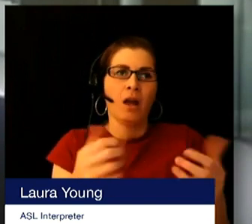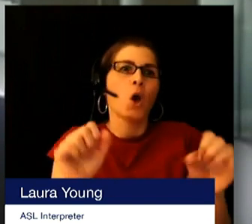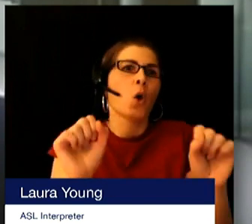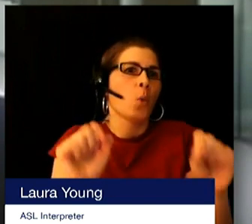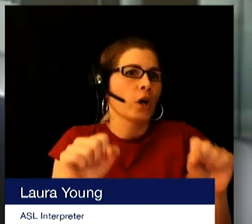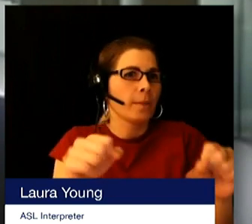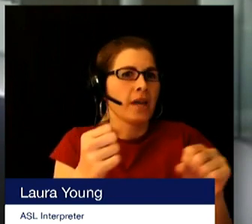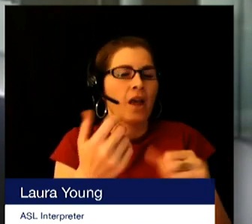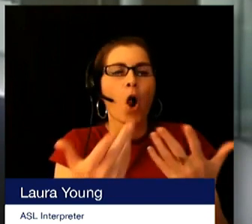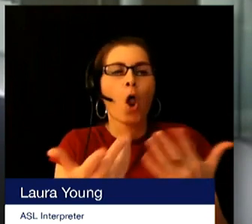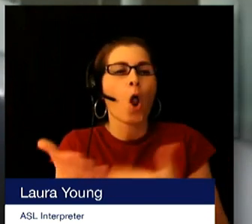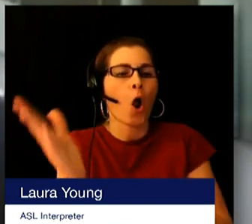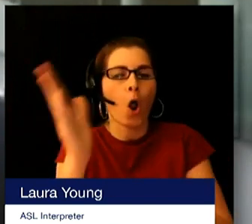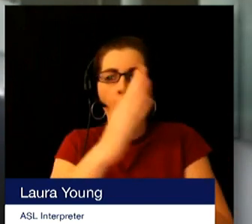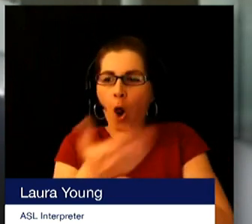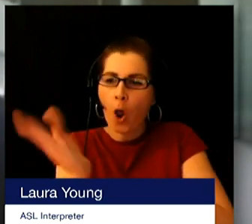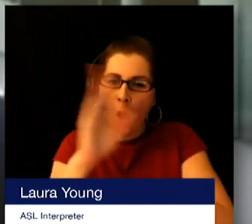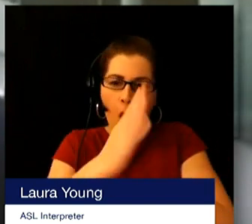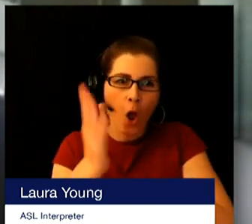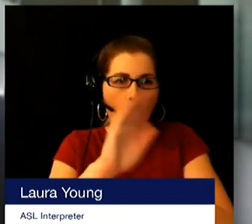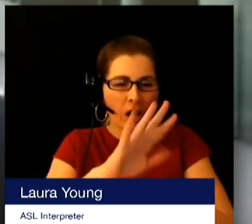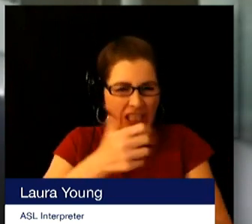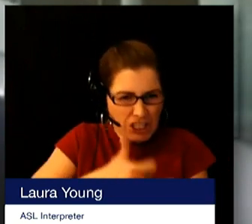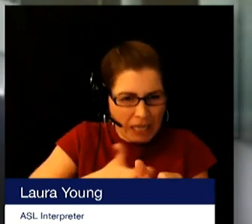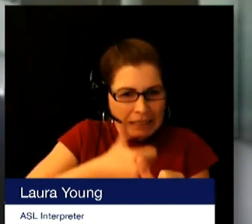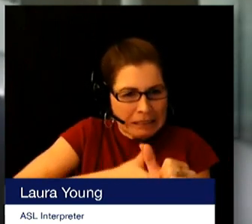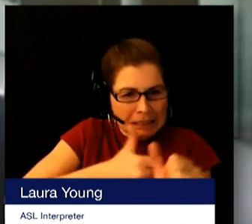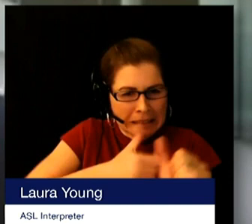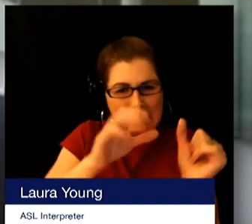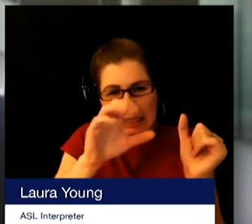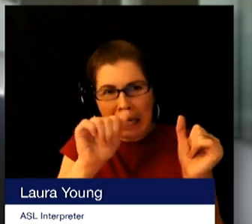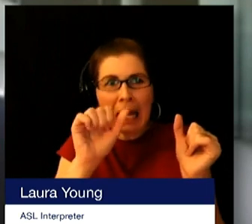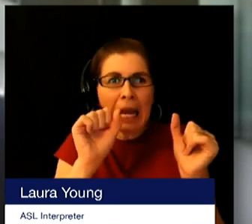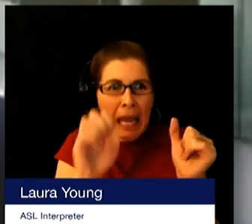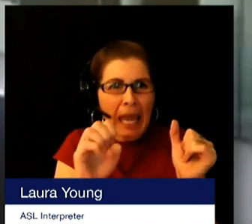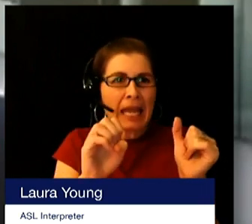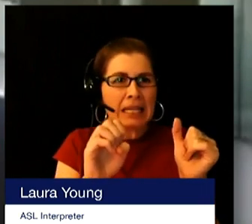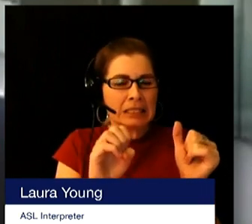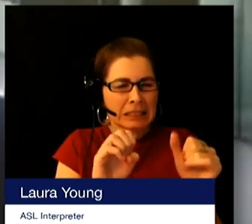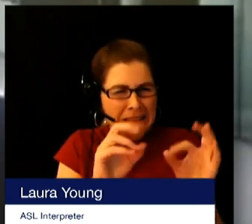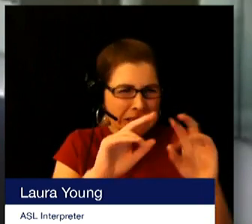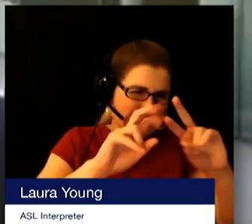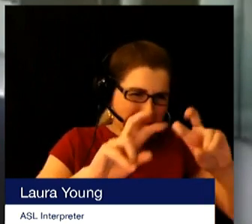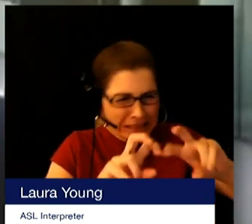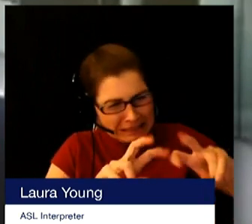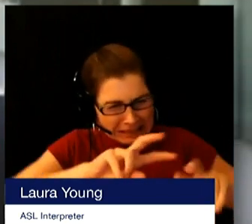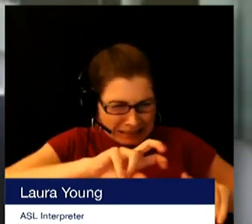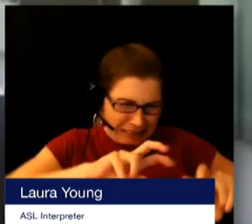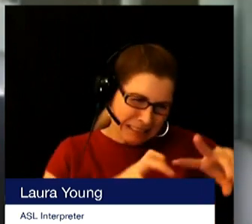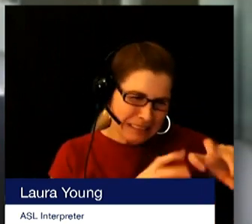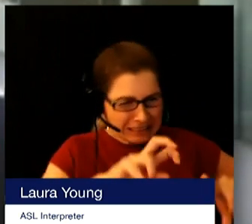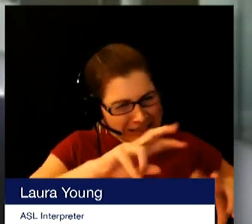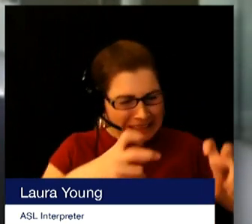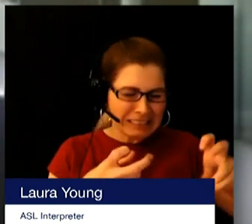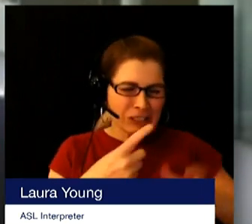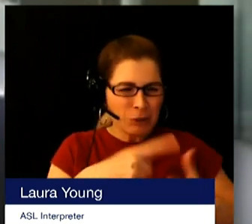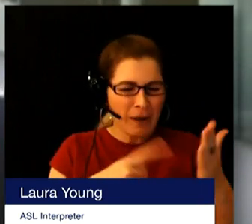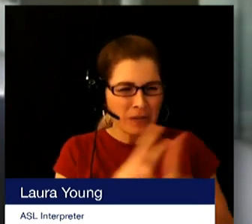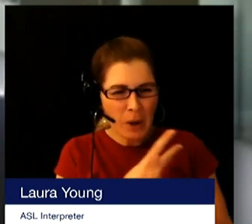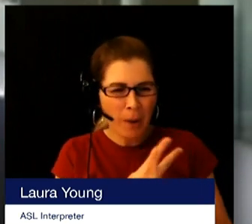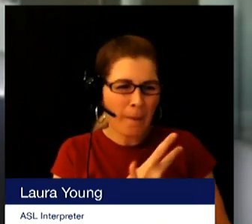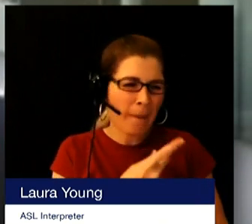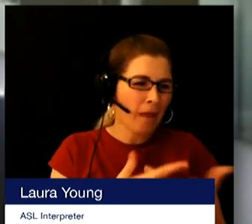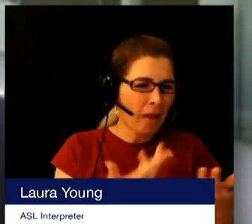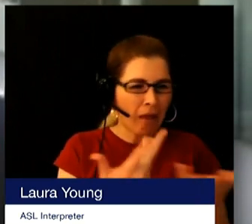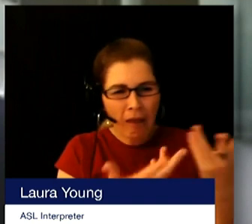time chasing individual cases, trying to right past wrongs, trying to prevent wrongs from occurring in the